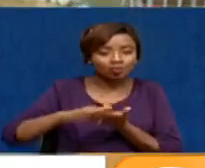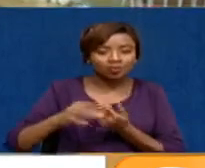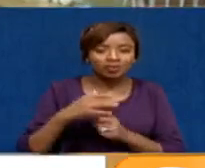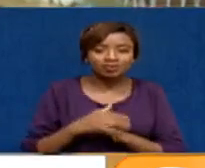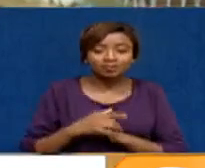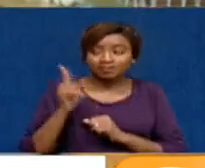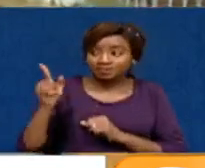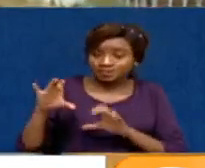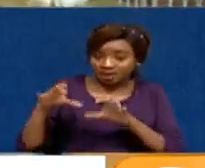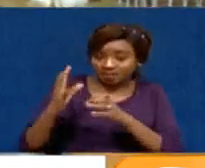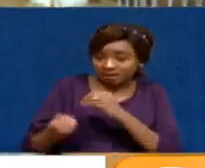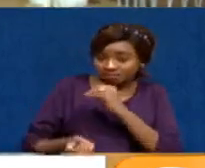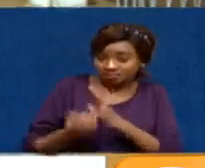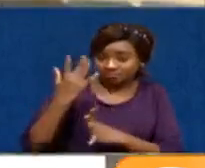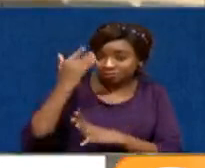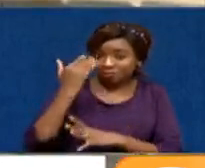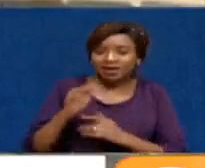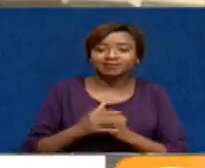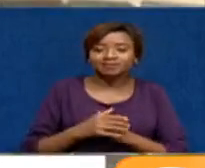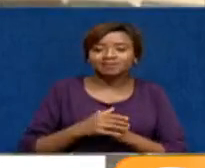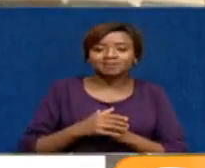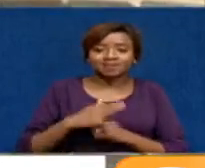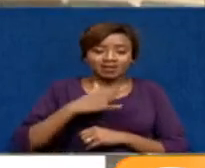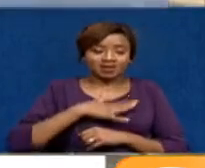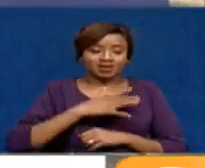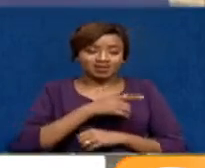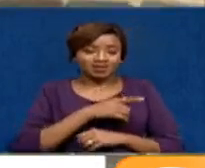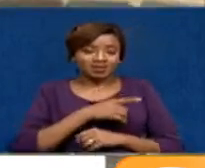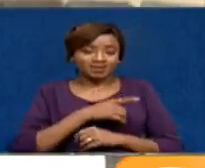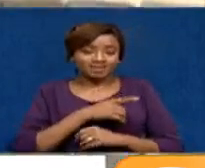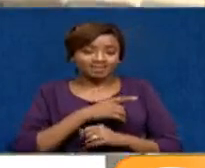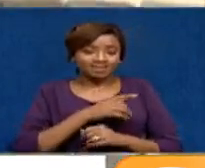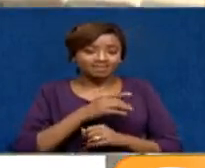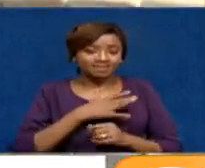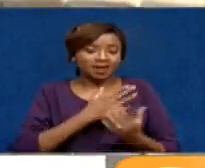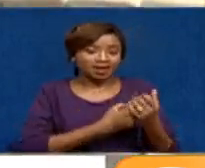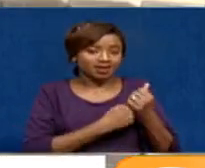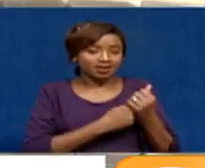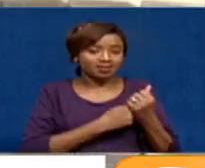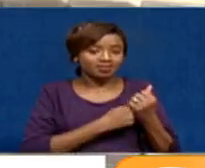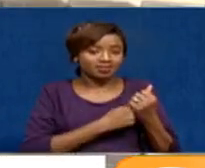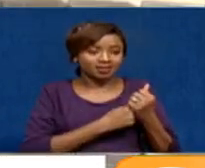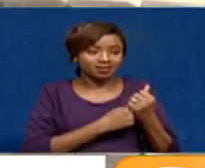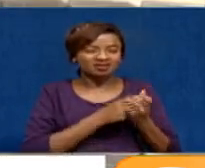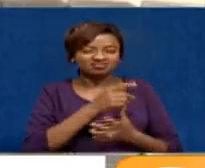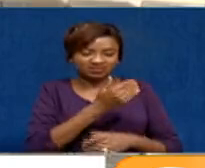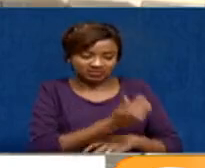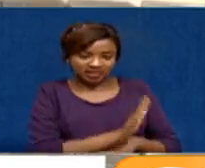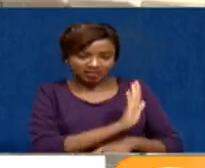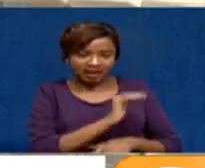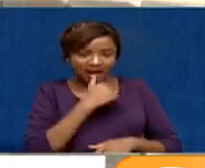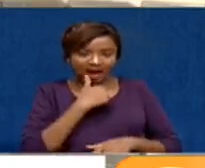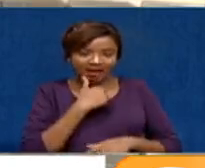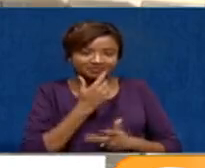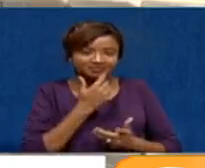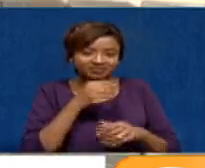skin problems. My partner's child was suffering from a condition called eczema. That is what led us into research and how we